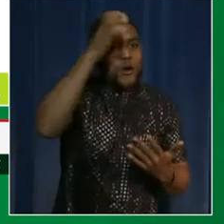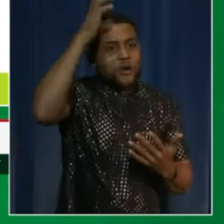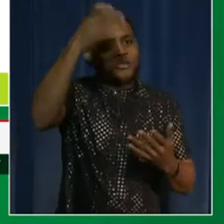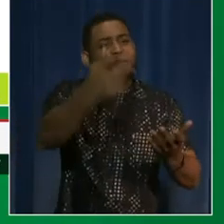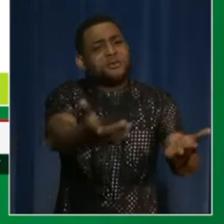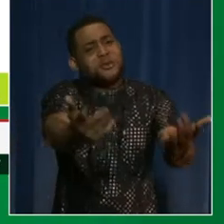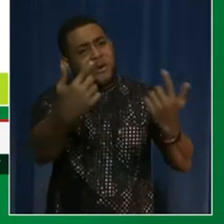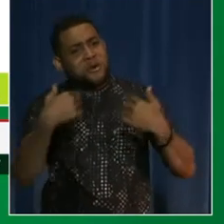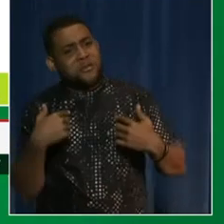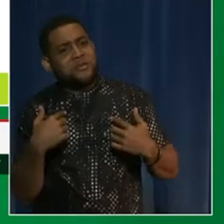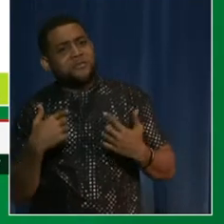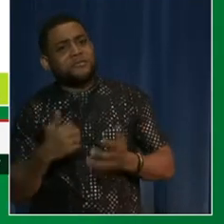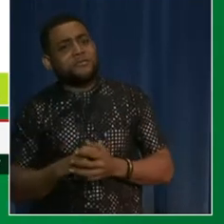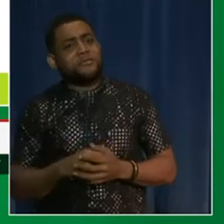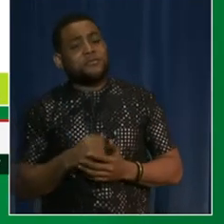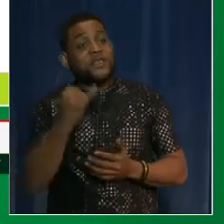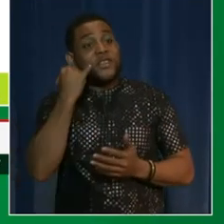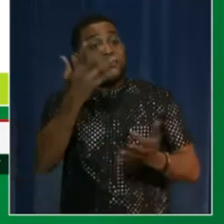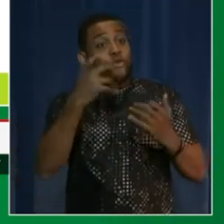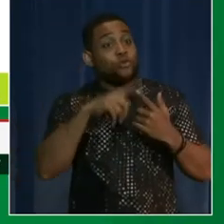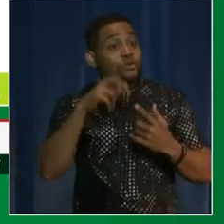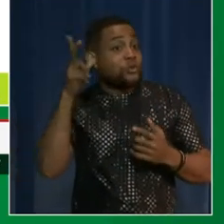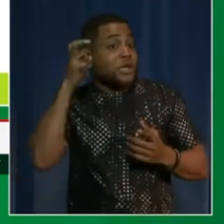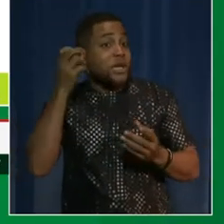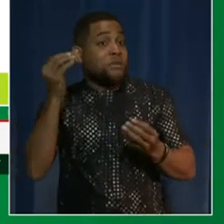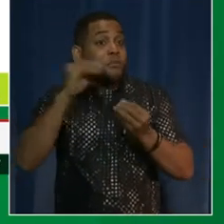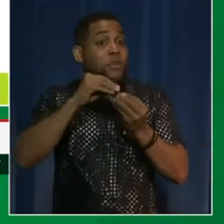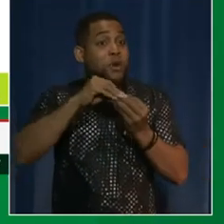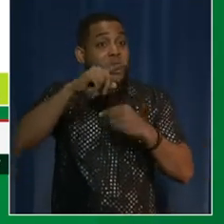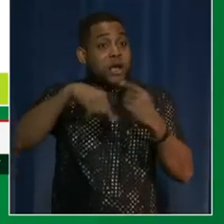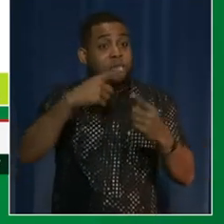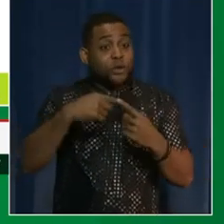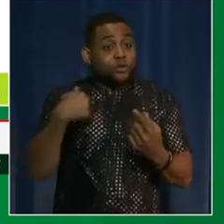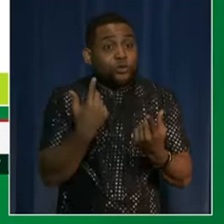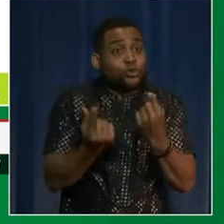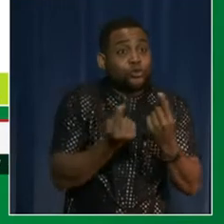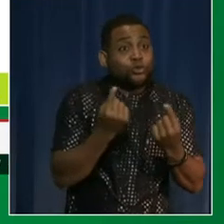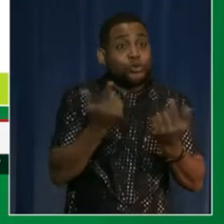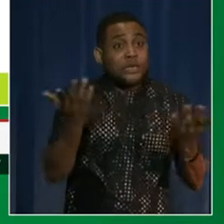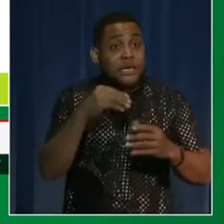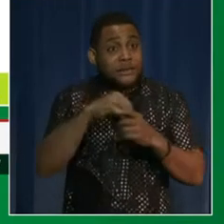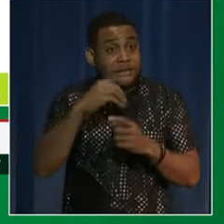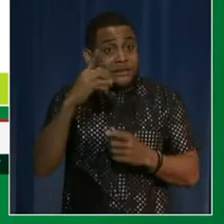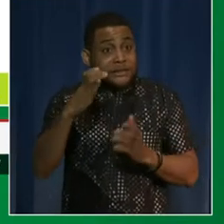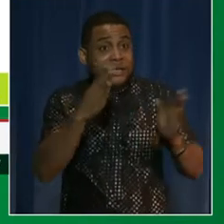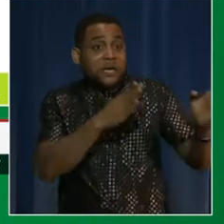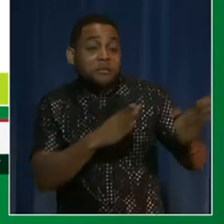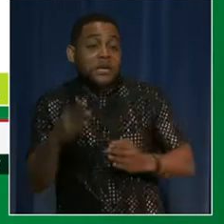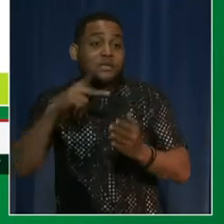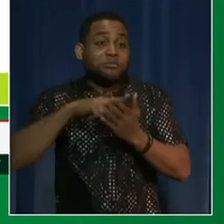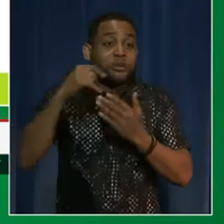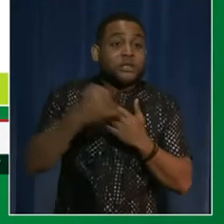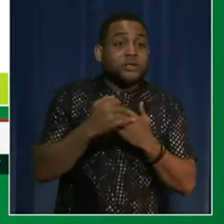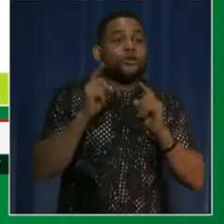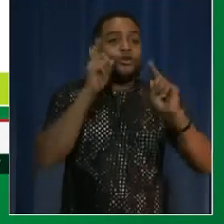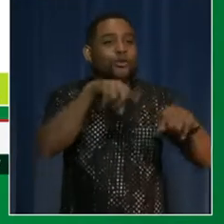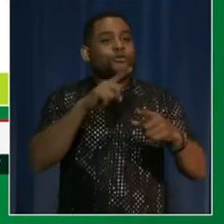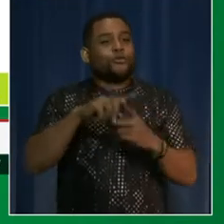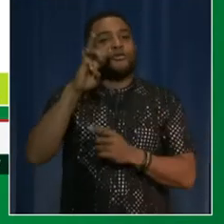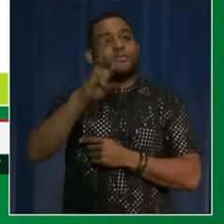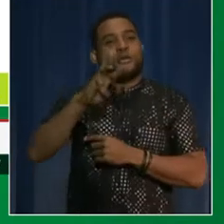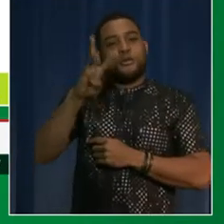what we're doing at the Office of Planning, join us in some of these community planning initiatives. You can visit